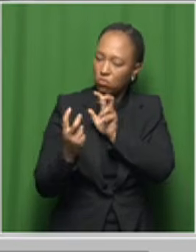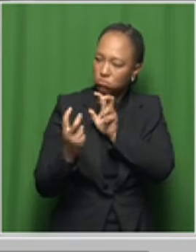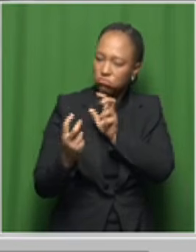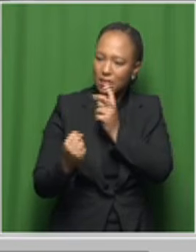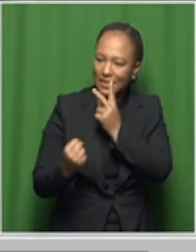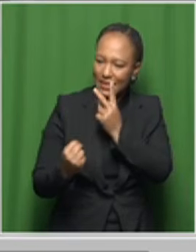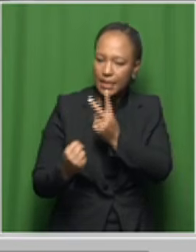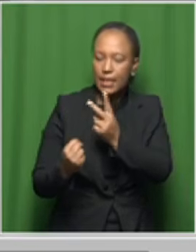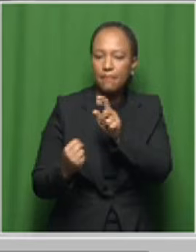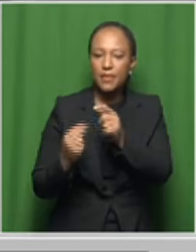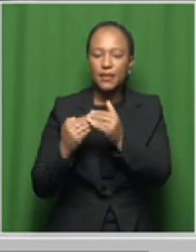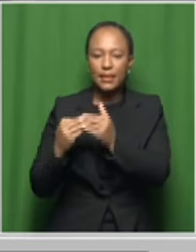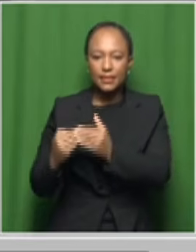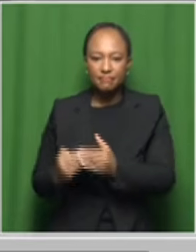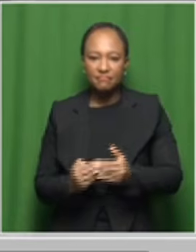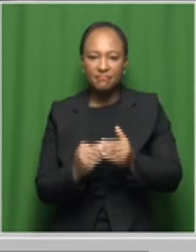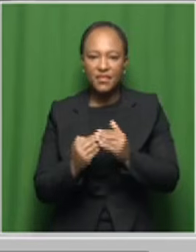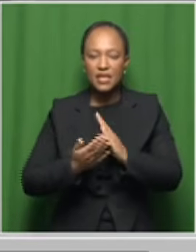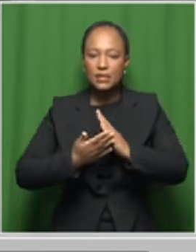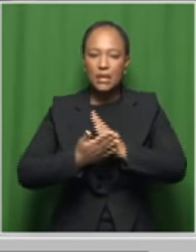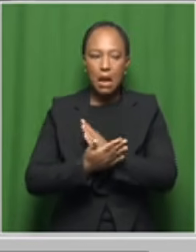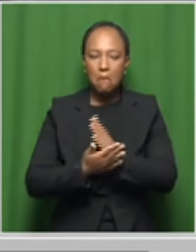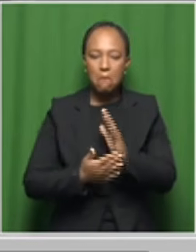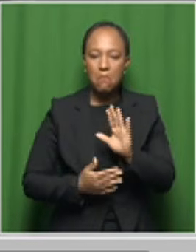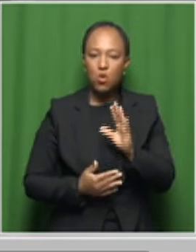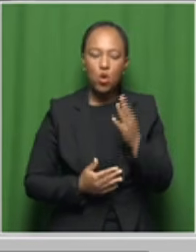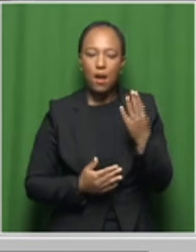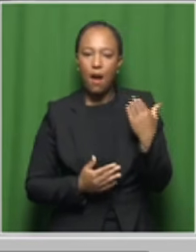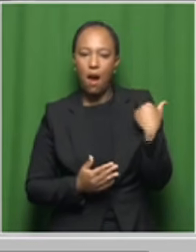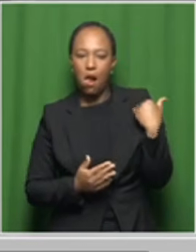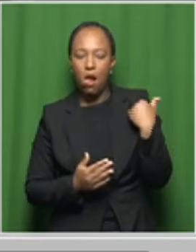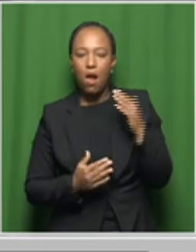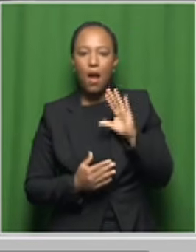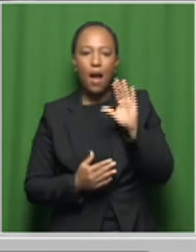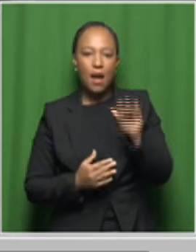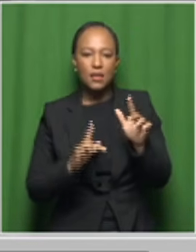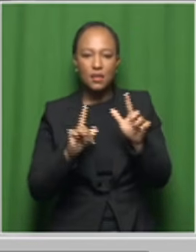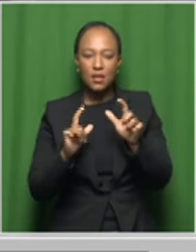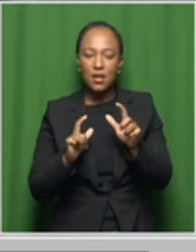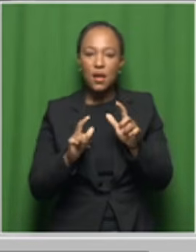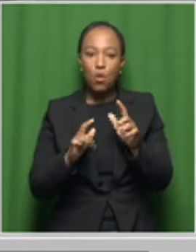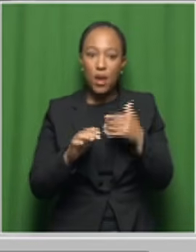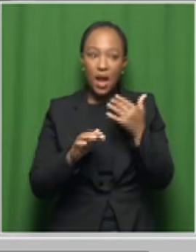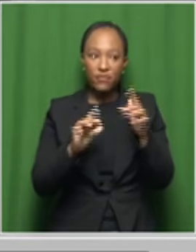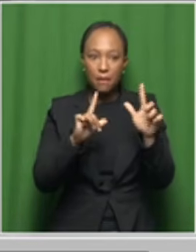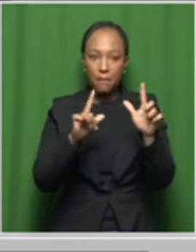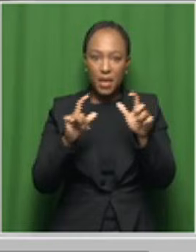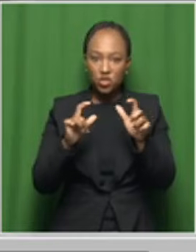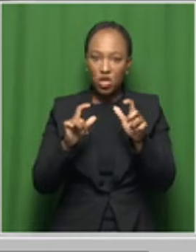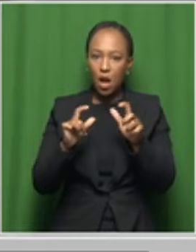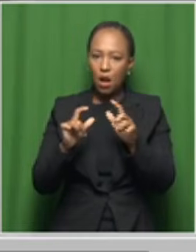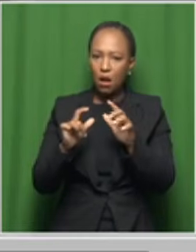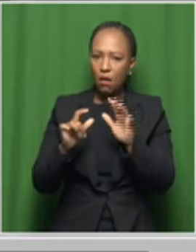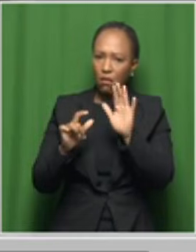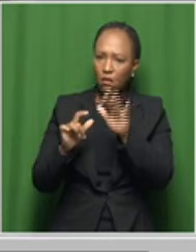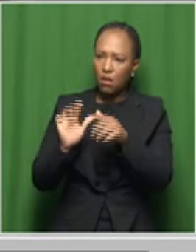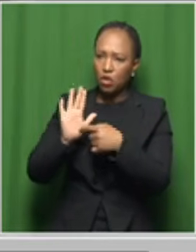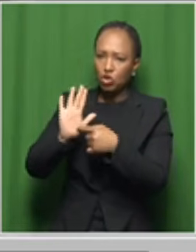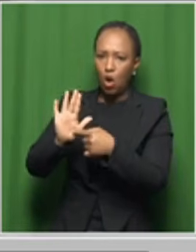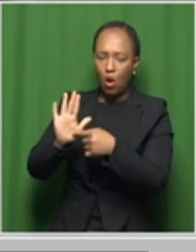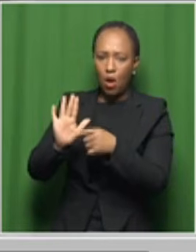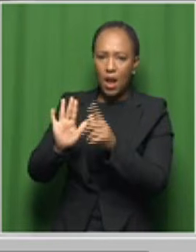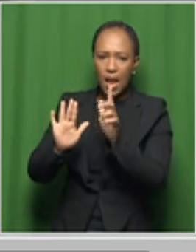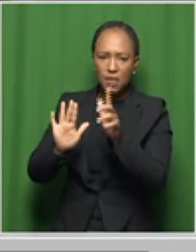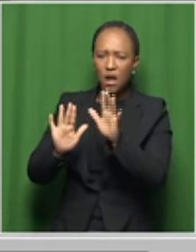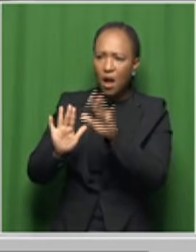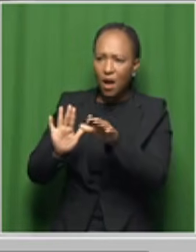cares. Some of them don't ask for the images, but after I take the image, I show them. Some of them feel very moved when they look at the image. Some of them